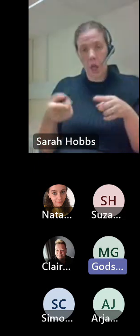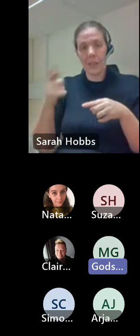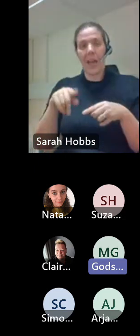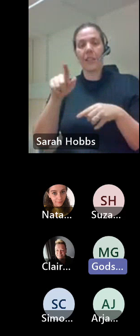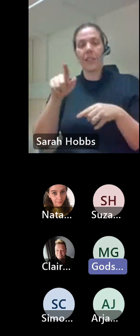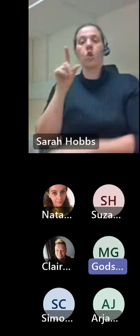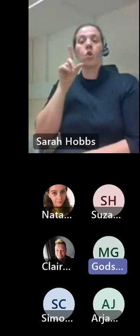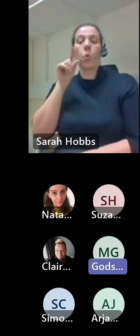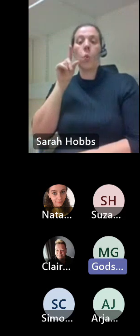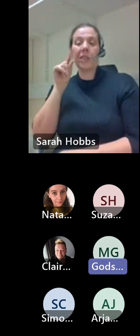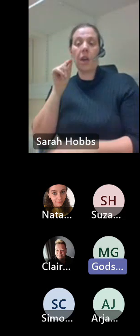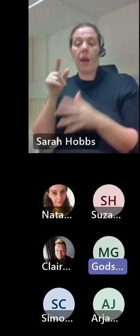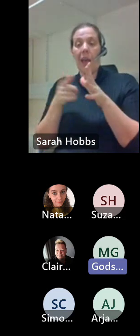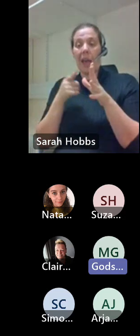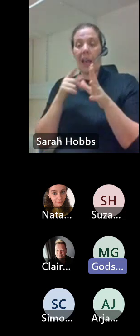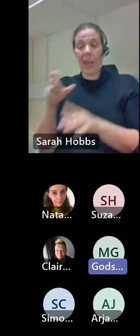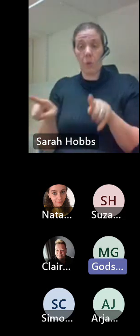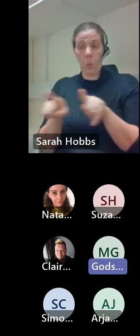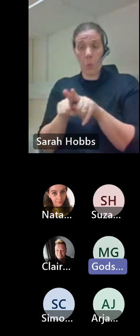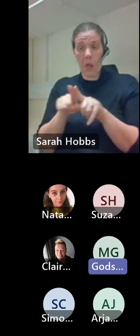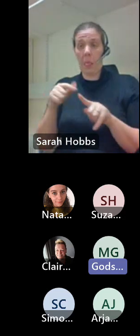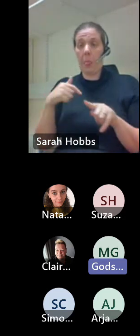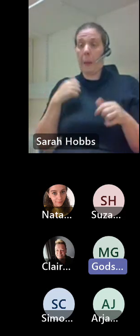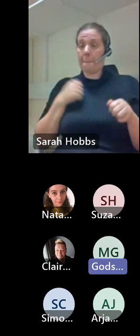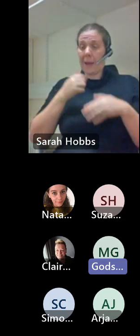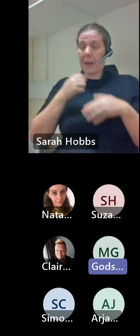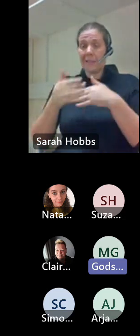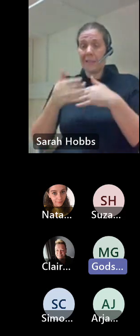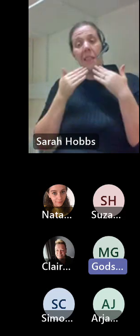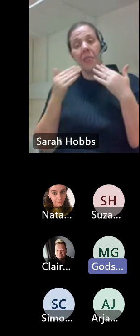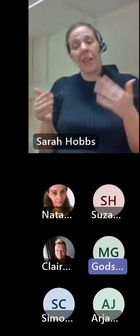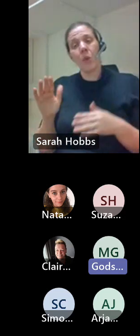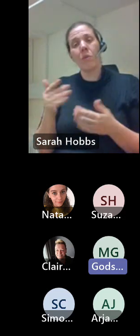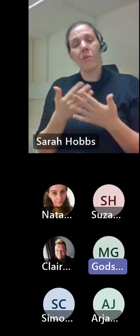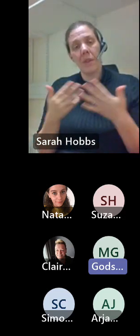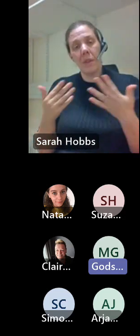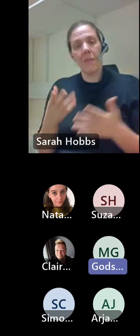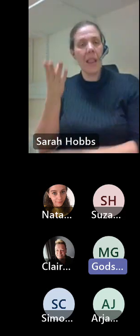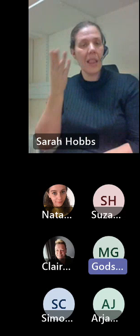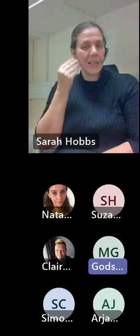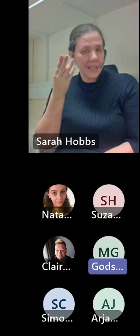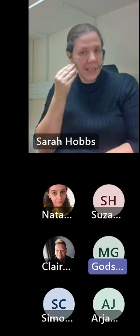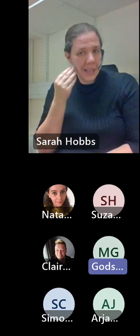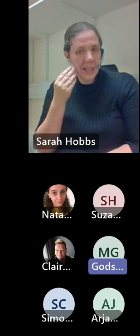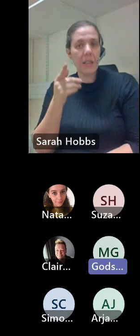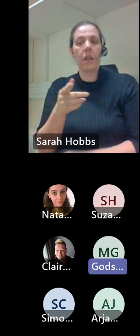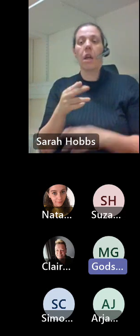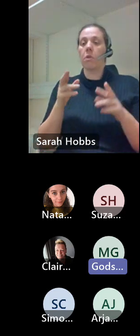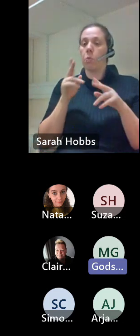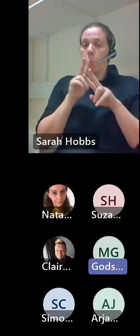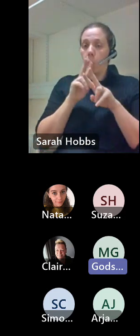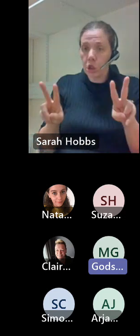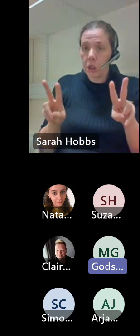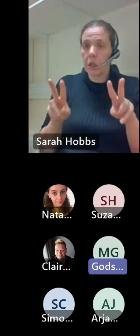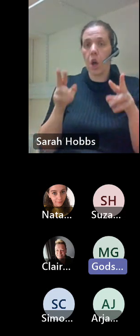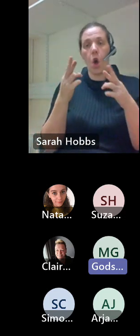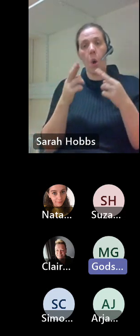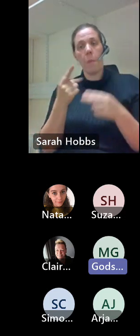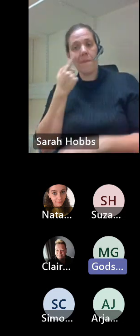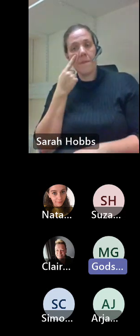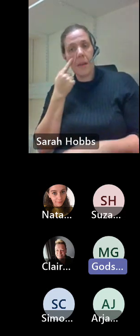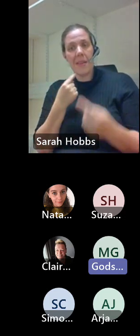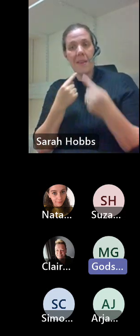there. So that concludes my session. Thank you ever so much for listening and watching. I hope you found it the information